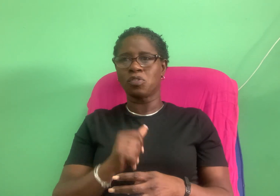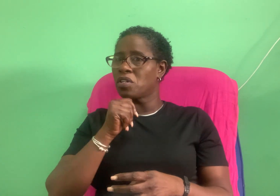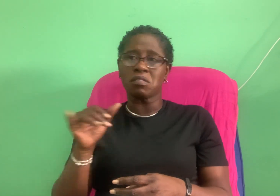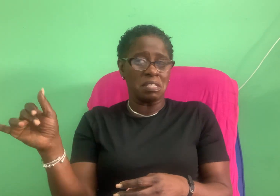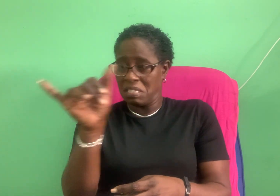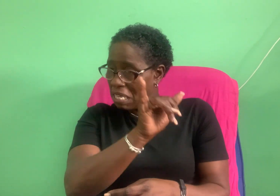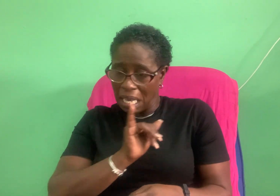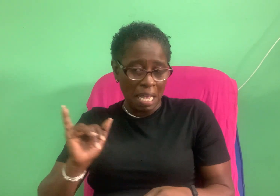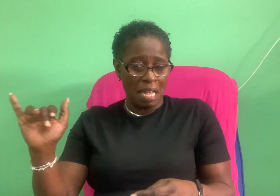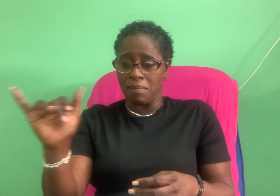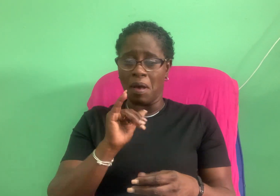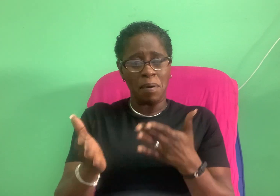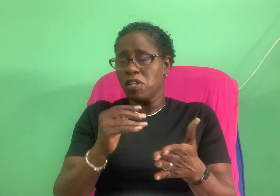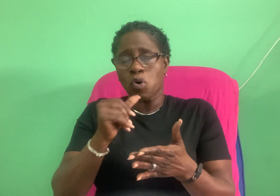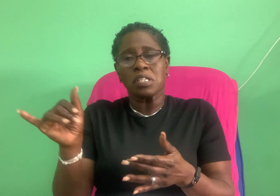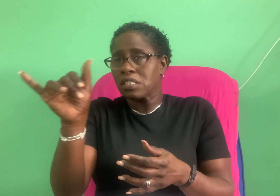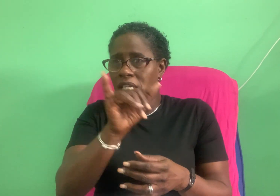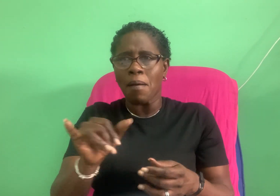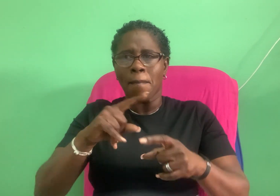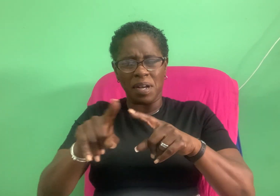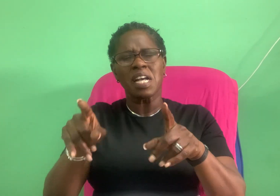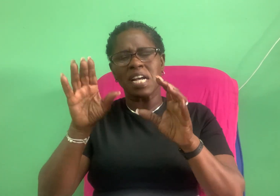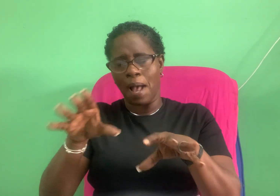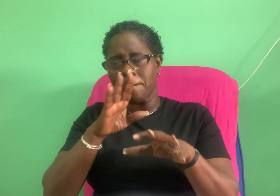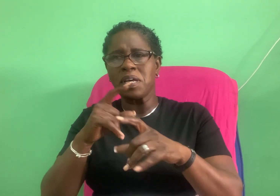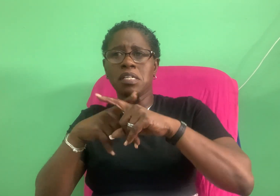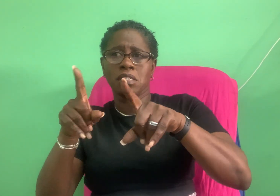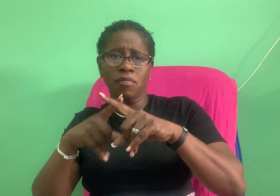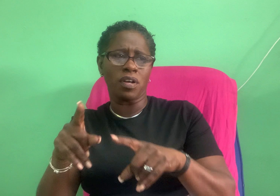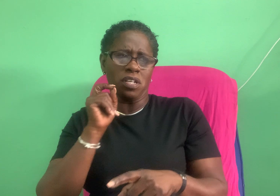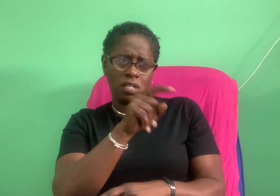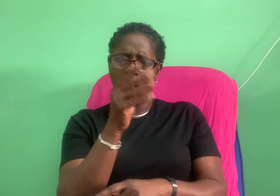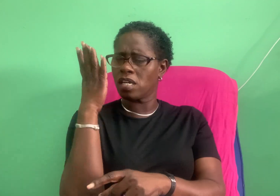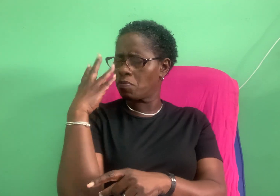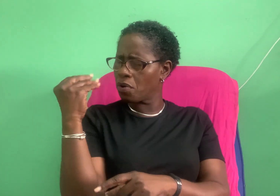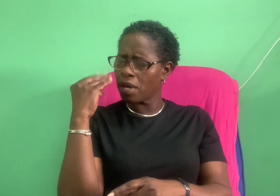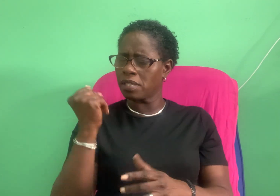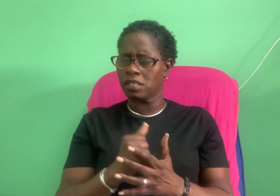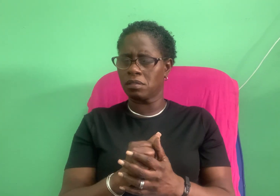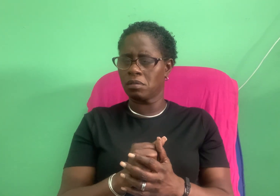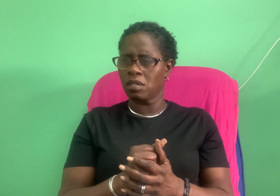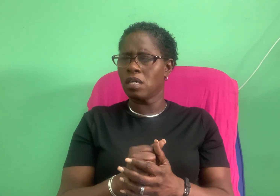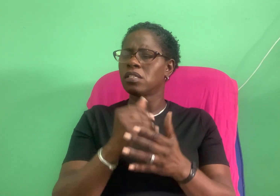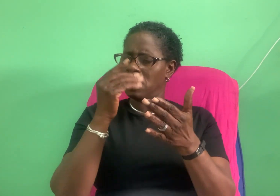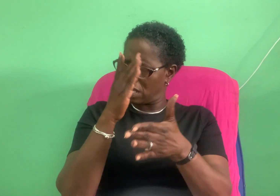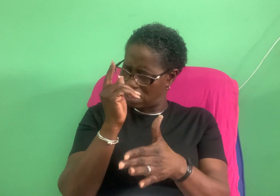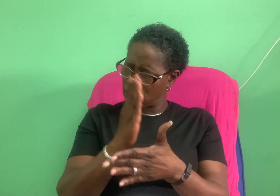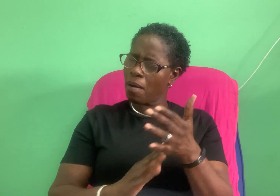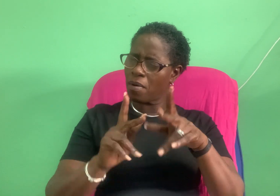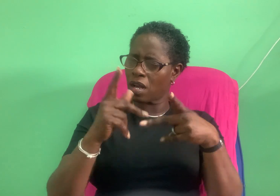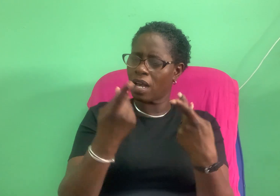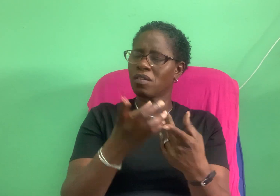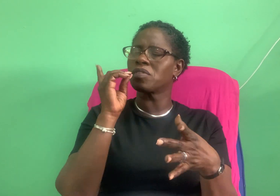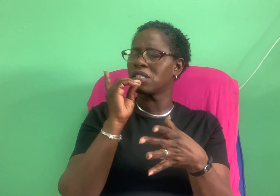same across locations. The other thing that I will say anecdotally is that in my experience, there are some types of disabilities